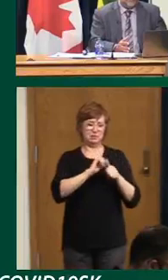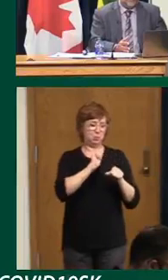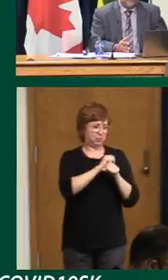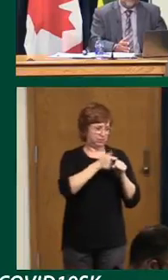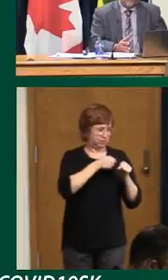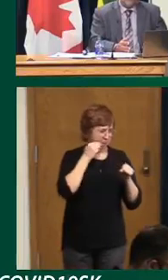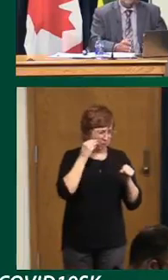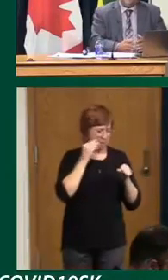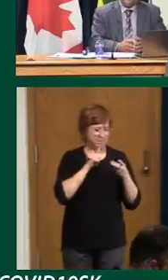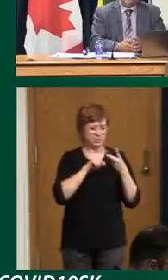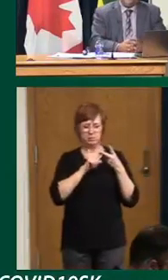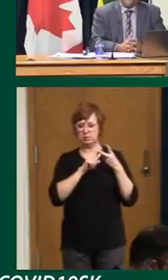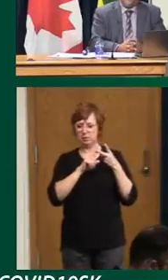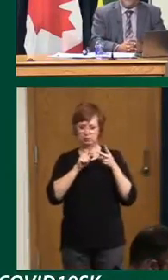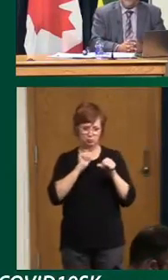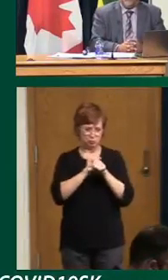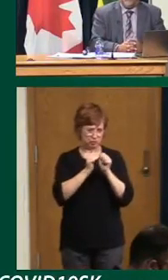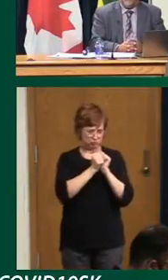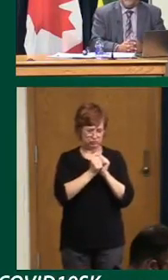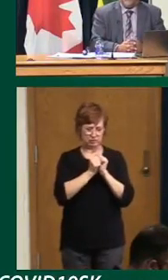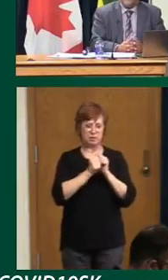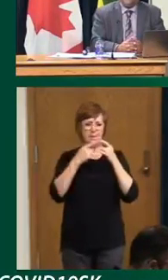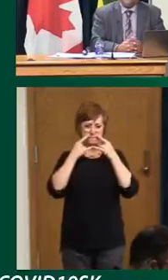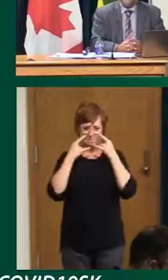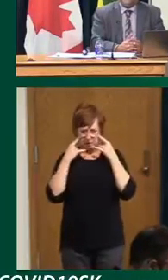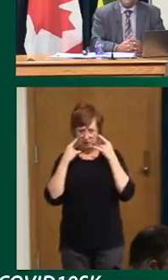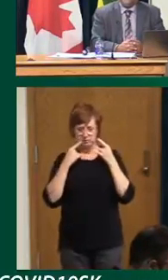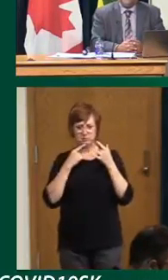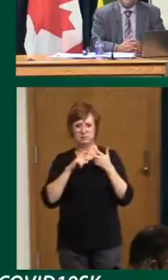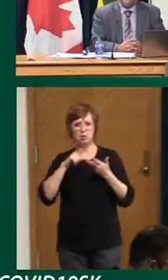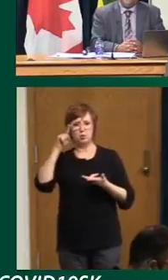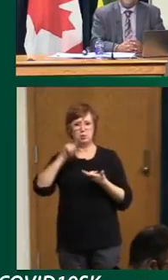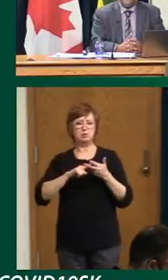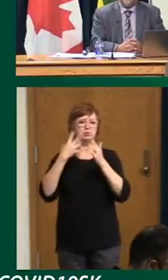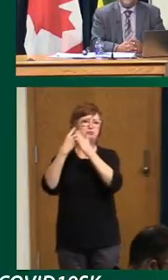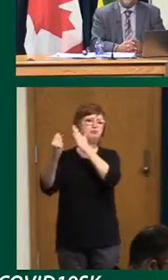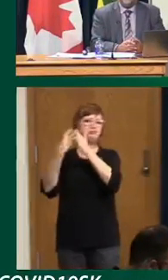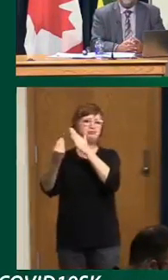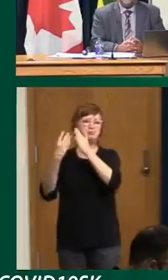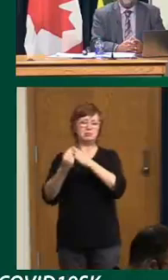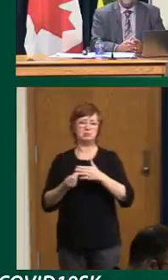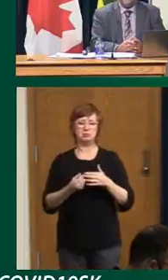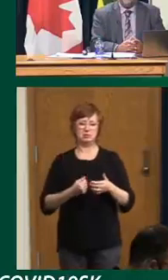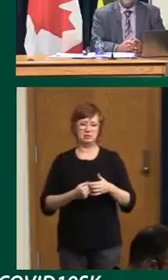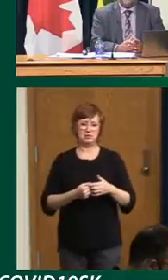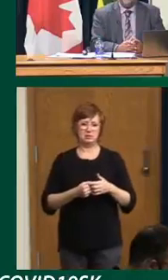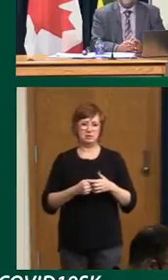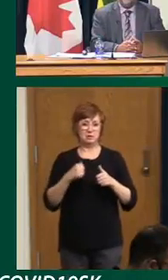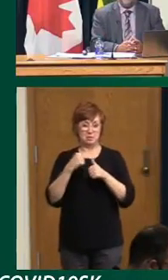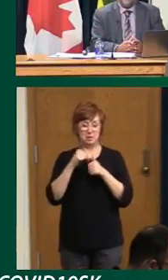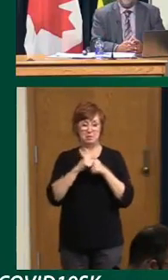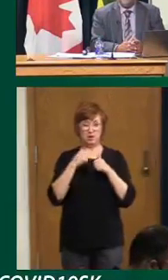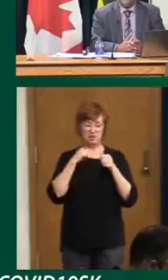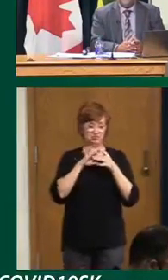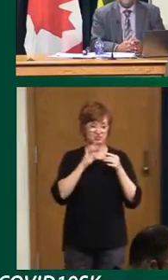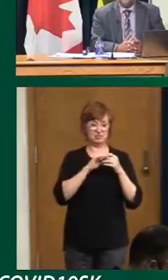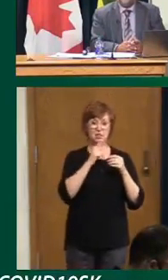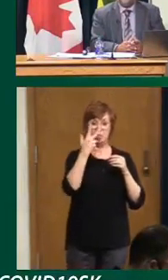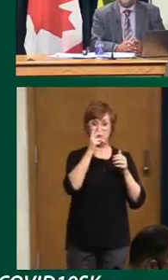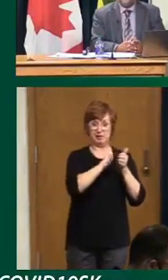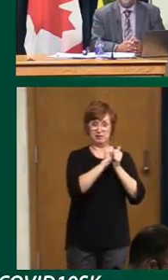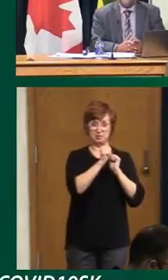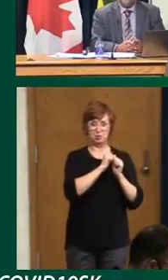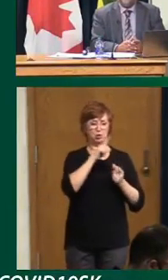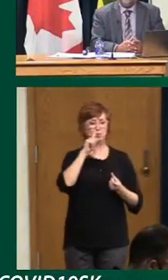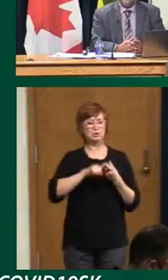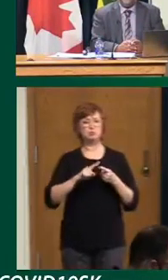specific setting. I think we do need to decrease our discretionary activities. I did say that if you're playing 3 sports, play 1. Even that,